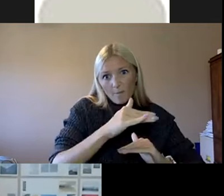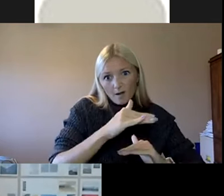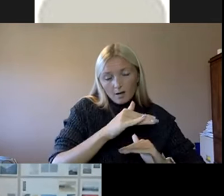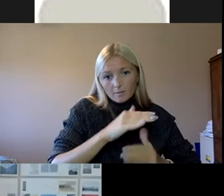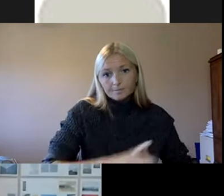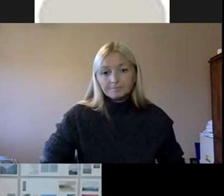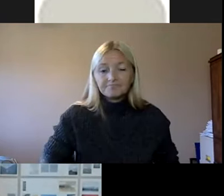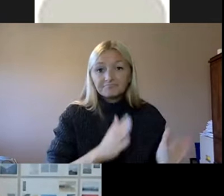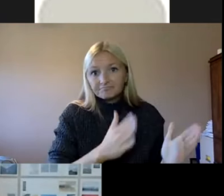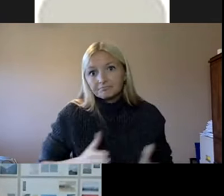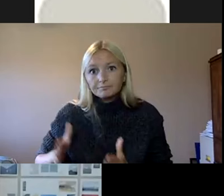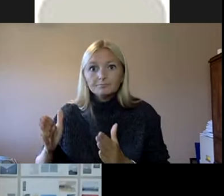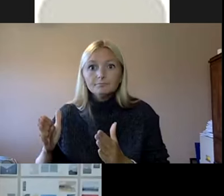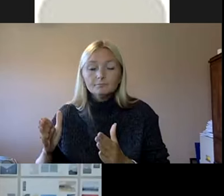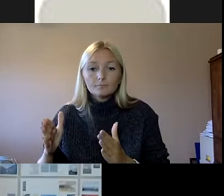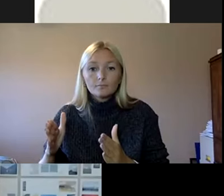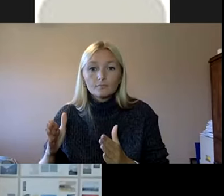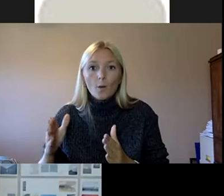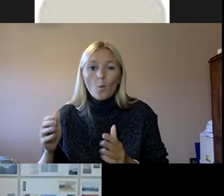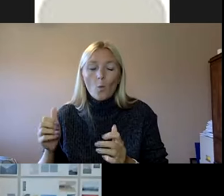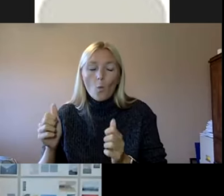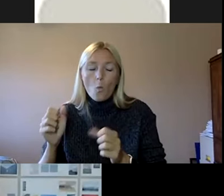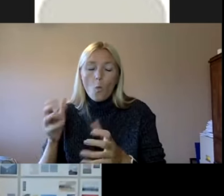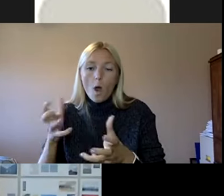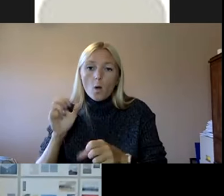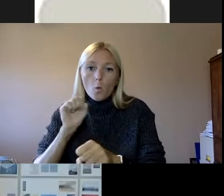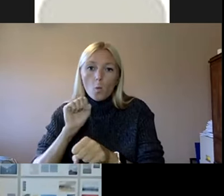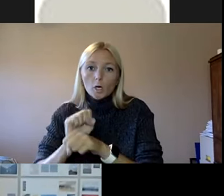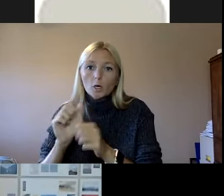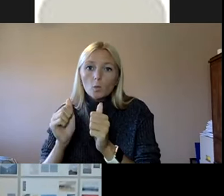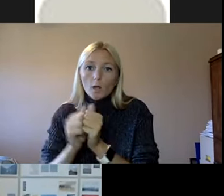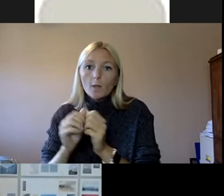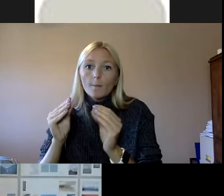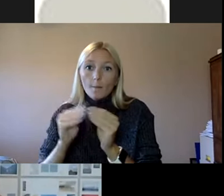in more flexible, more collective projects.